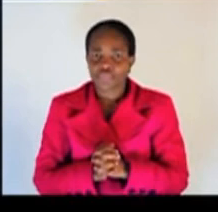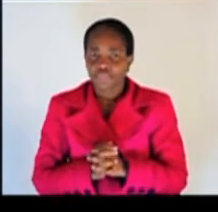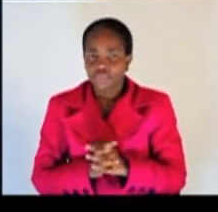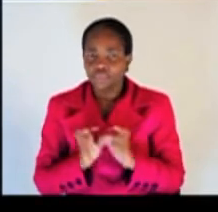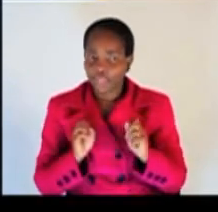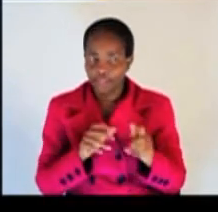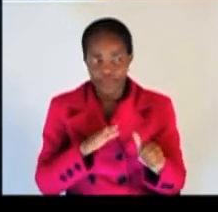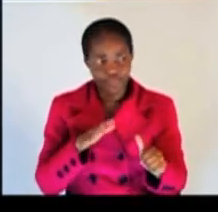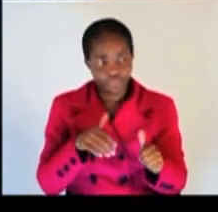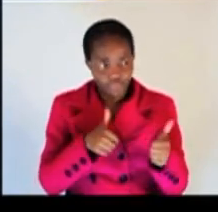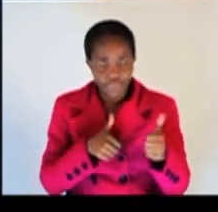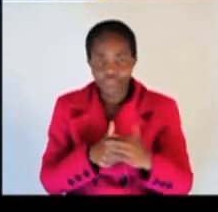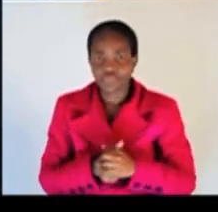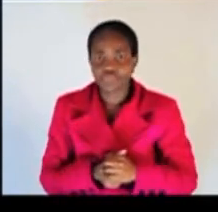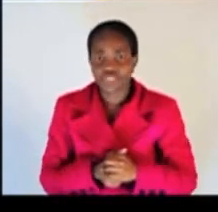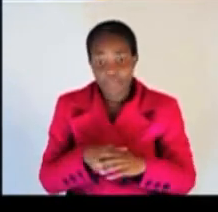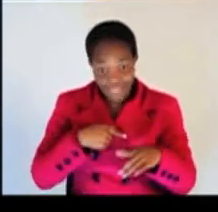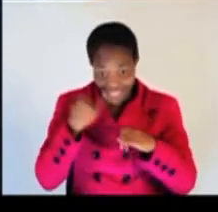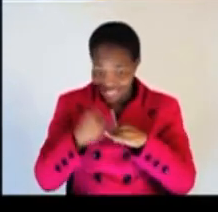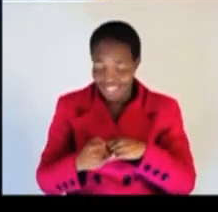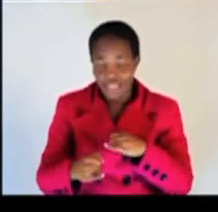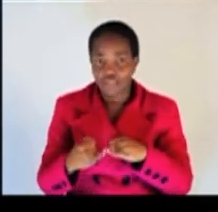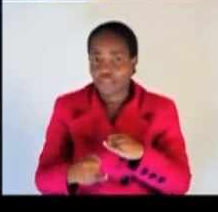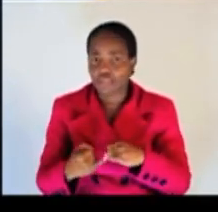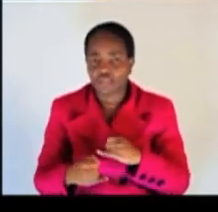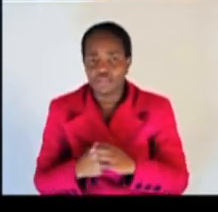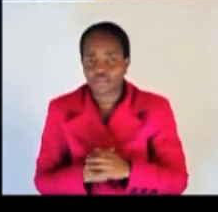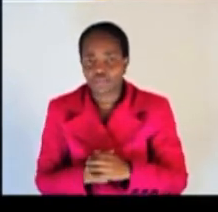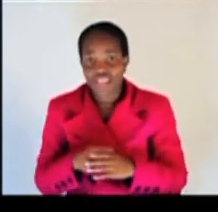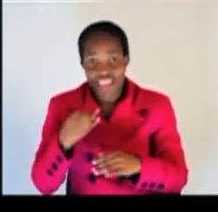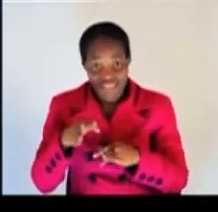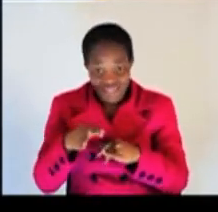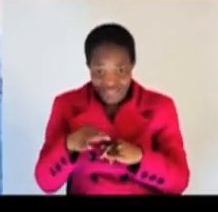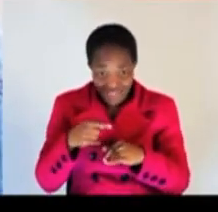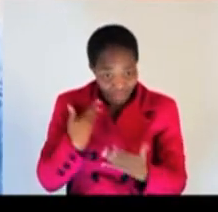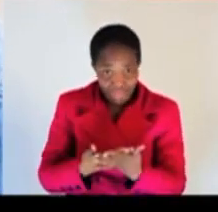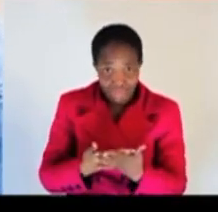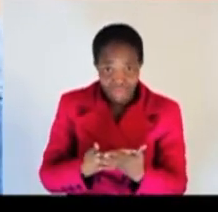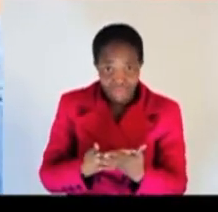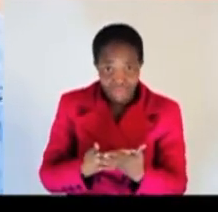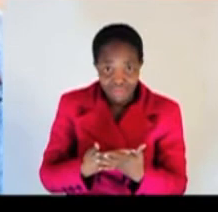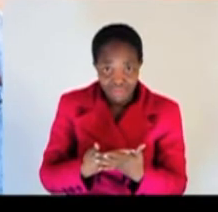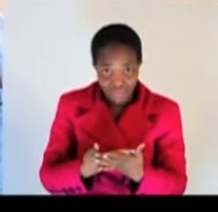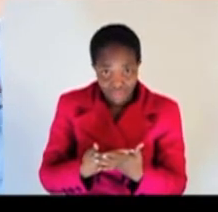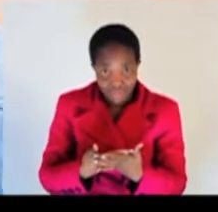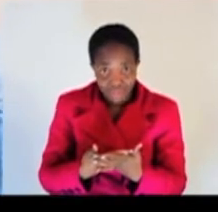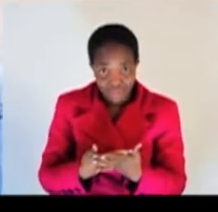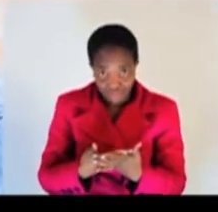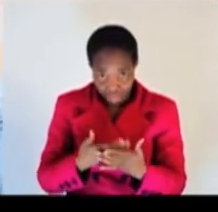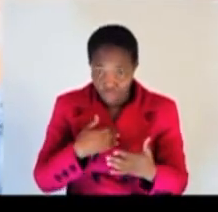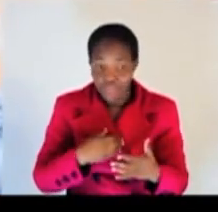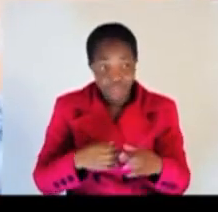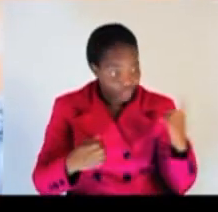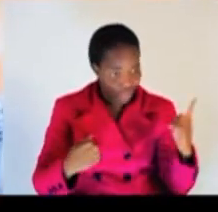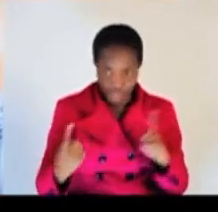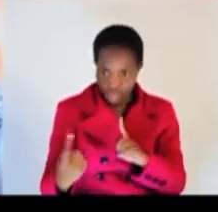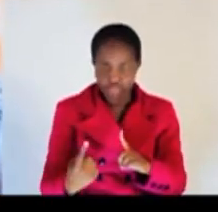Good. But this is the last one. If this one fails, it will be eye for an eye.